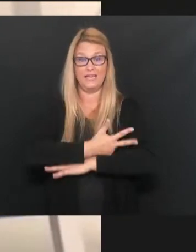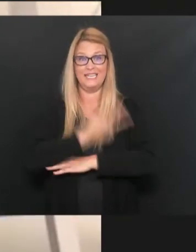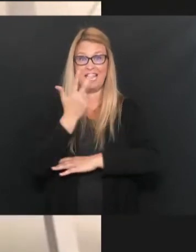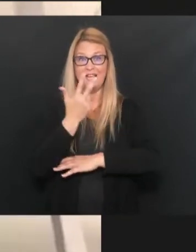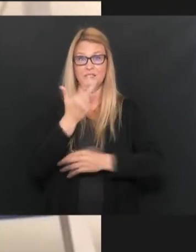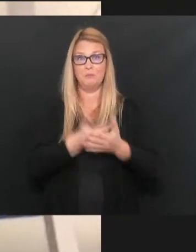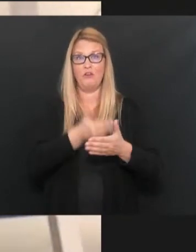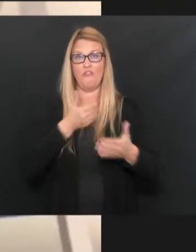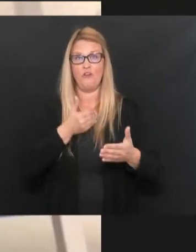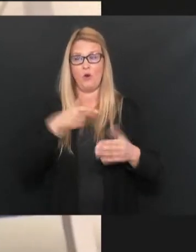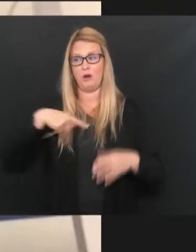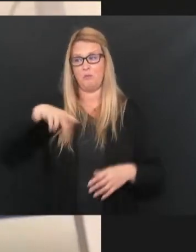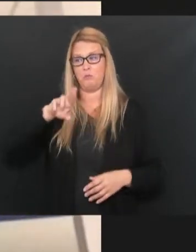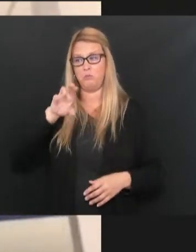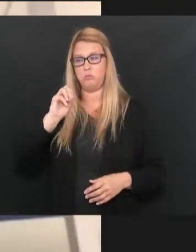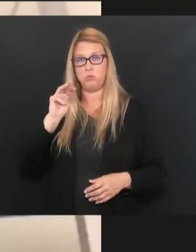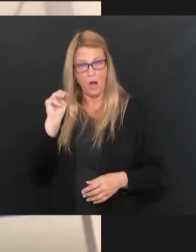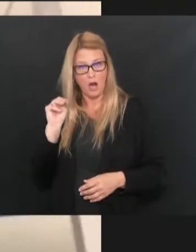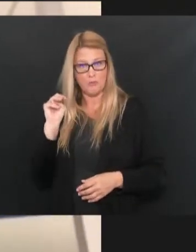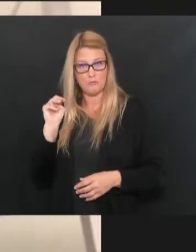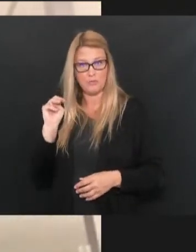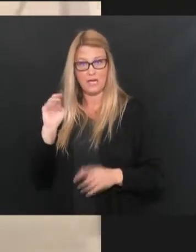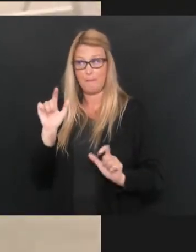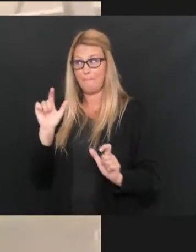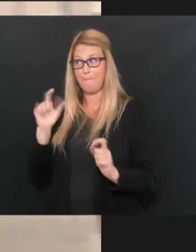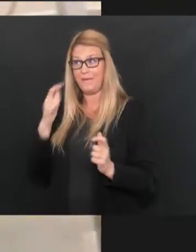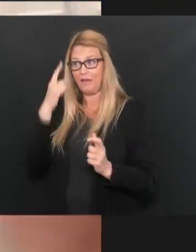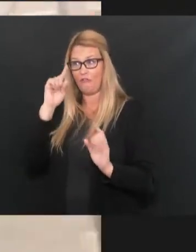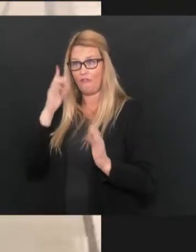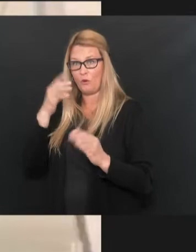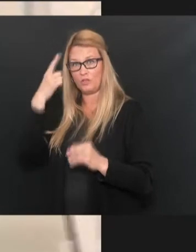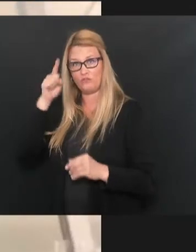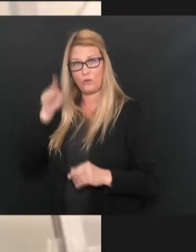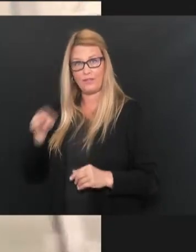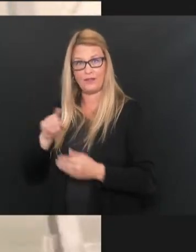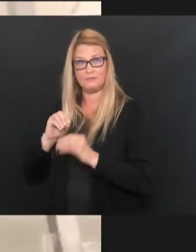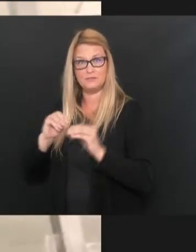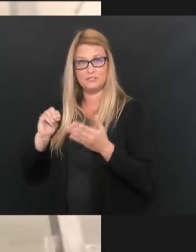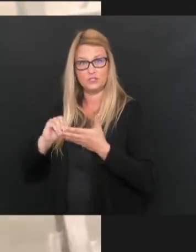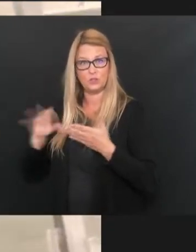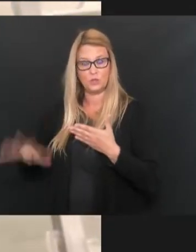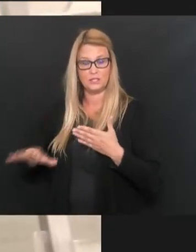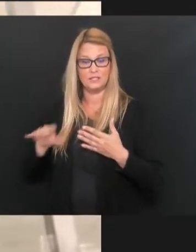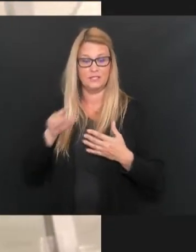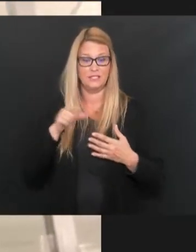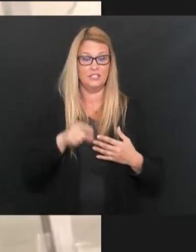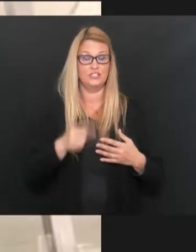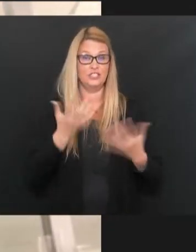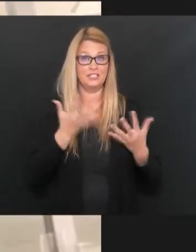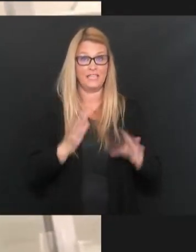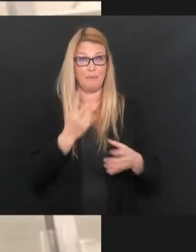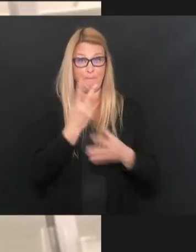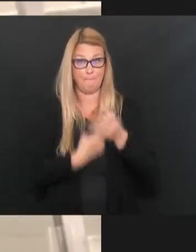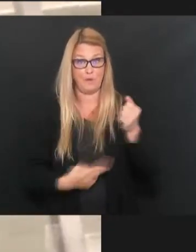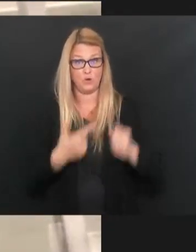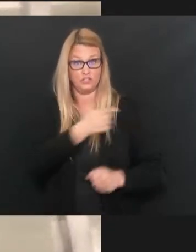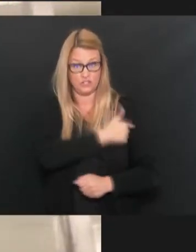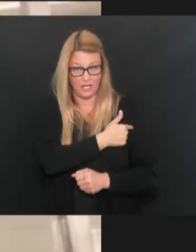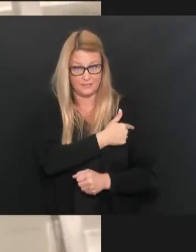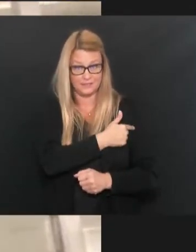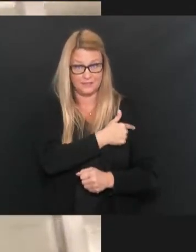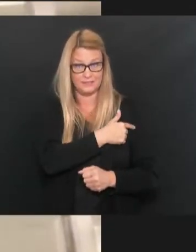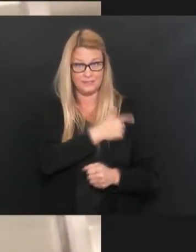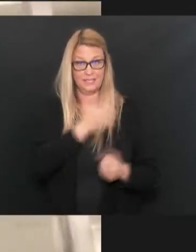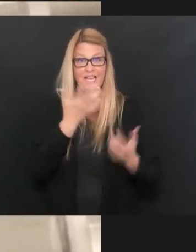junior-senior prom. Of course, that's a huge deal for the kids. My question is, she has had both of her vaccination shots and